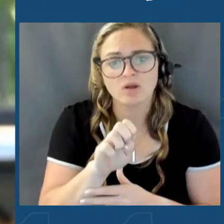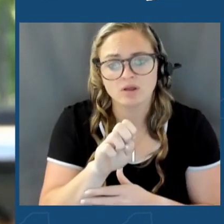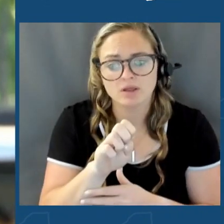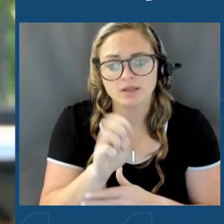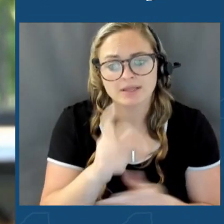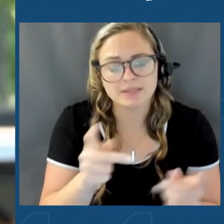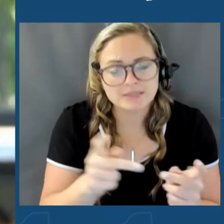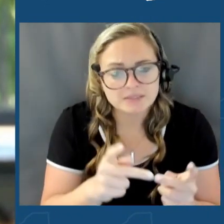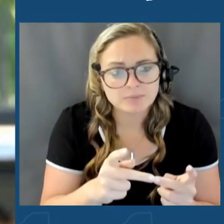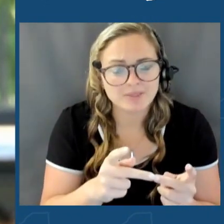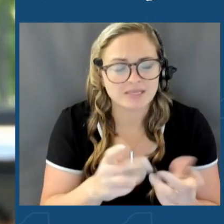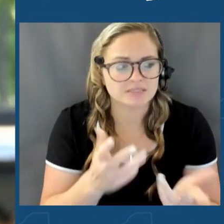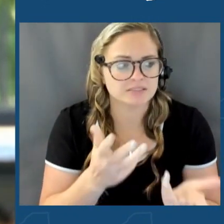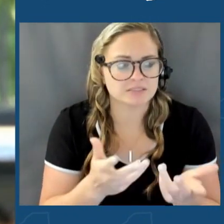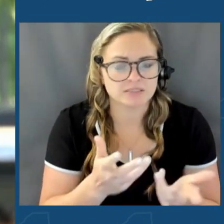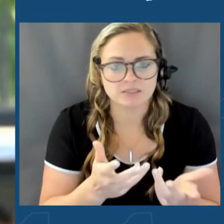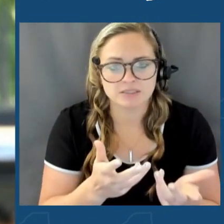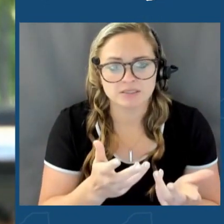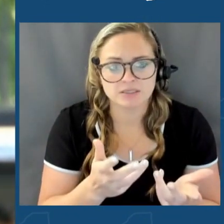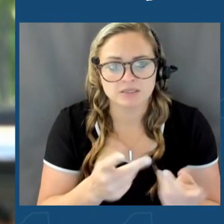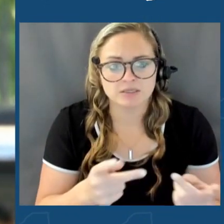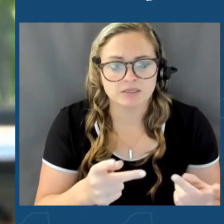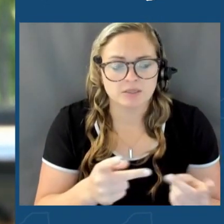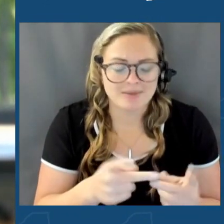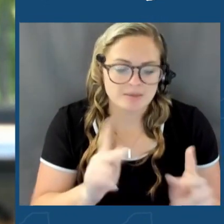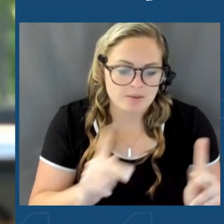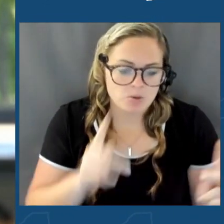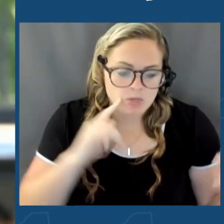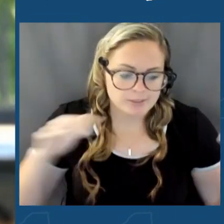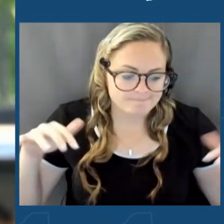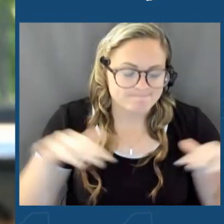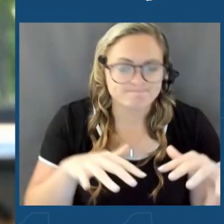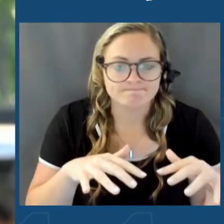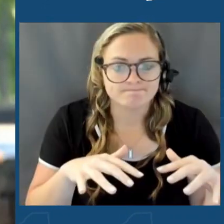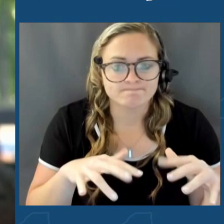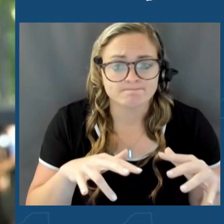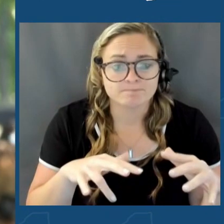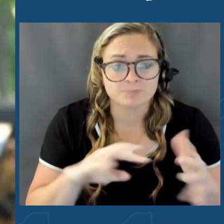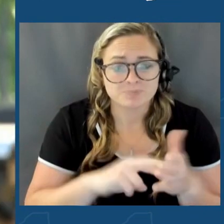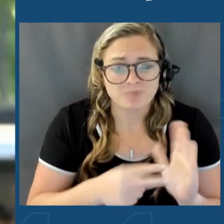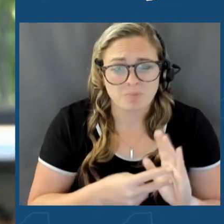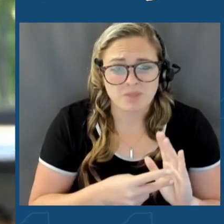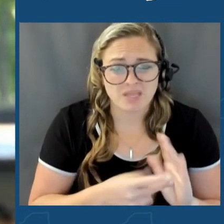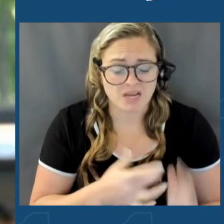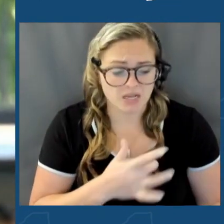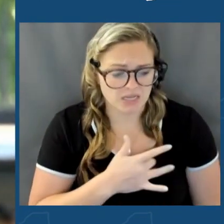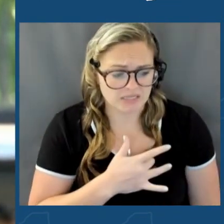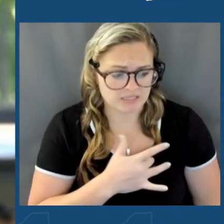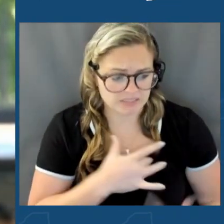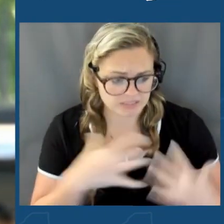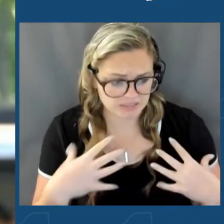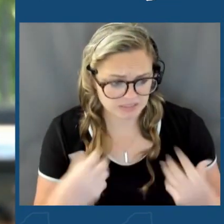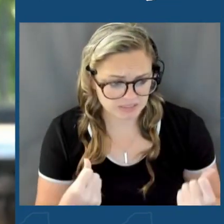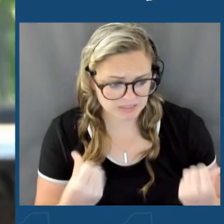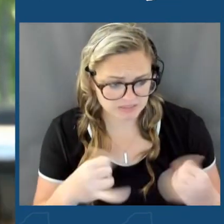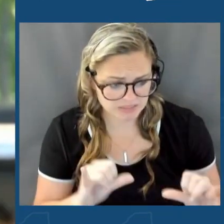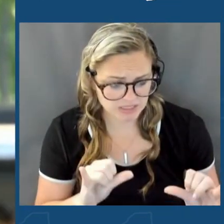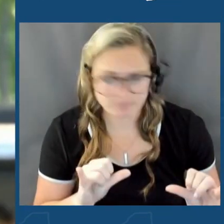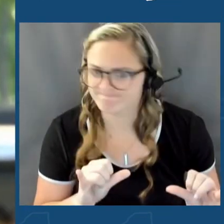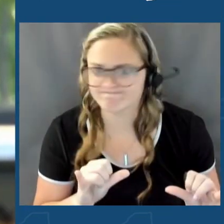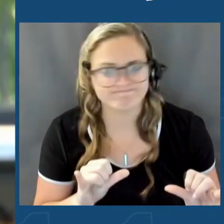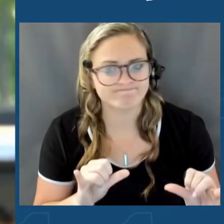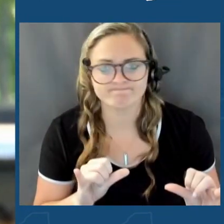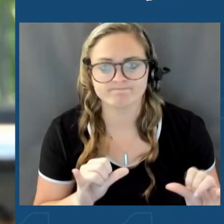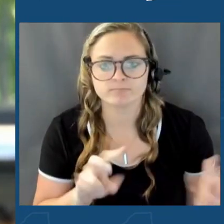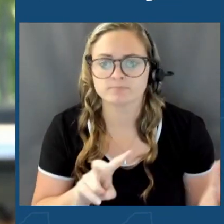of solemnity, place people can come. But that doesn't mean the hole in our hearts have healed. As you look upon the family